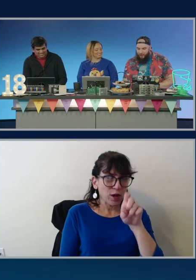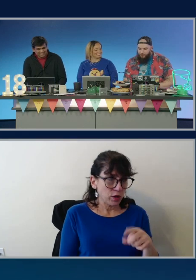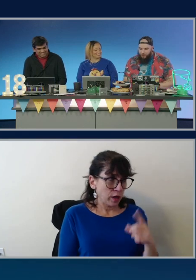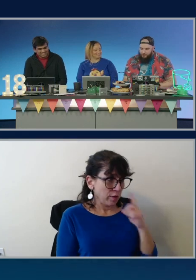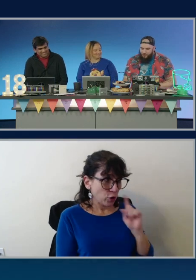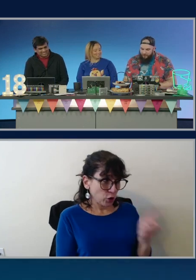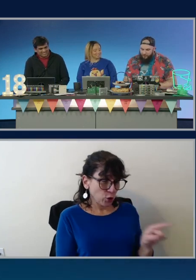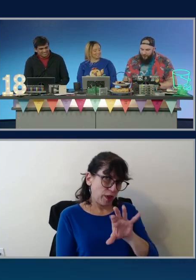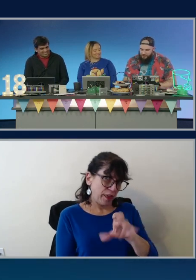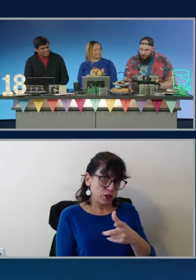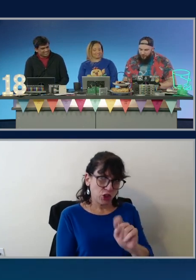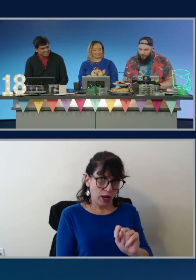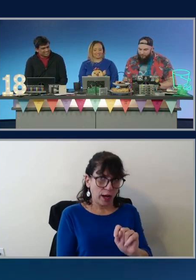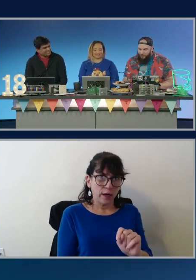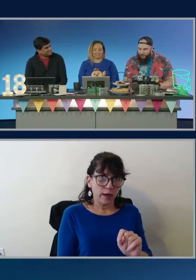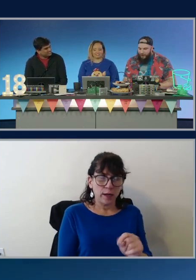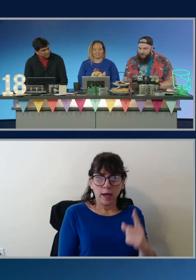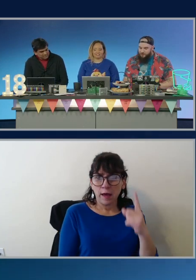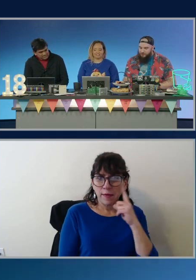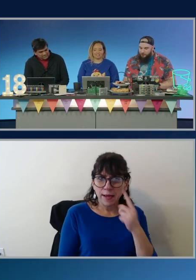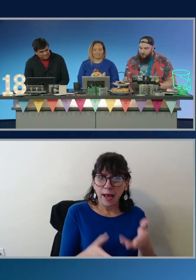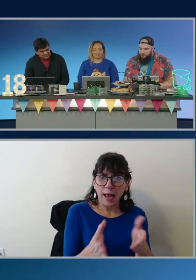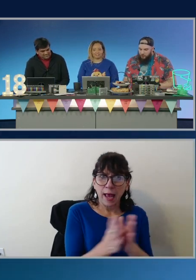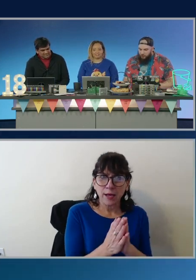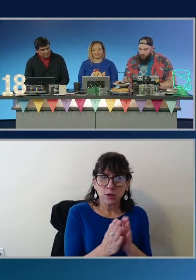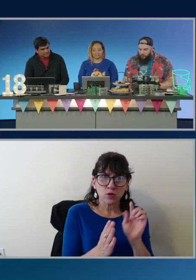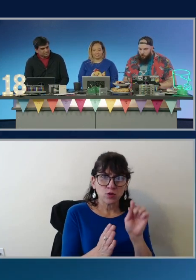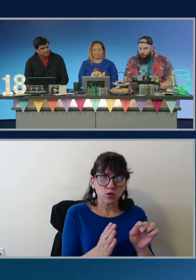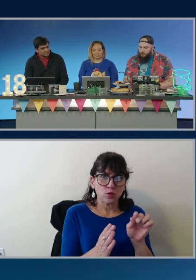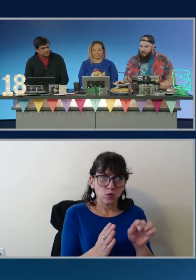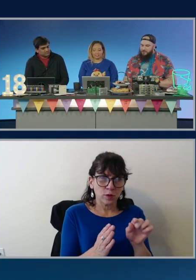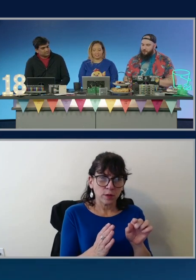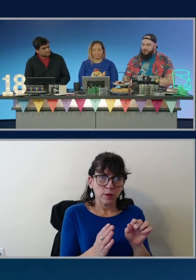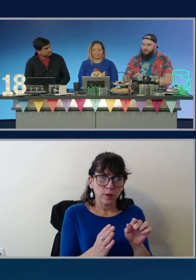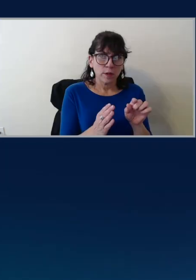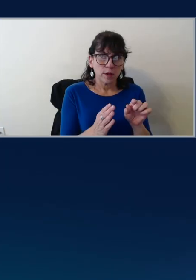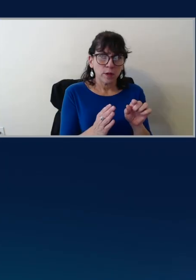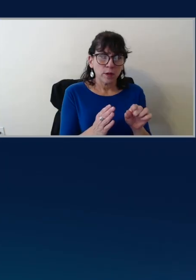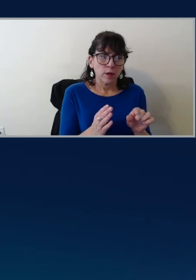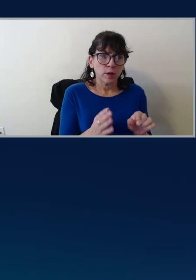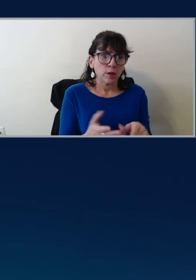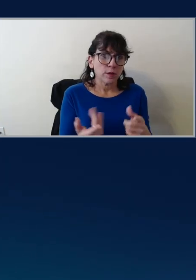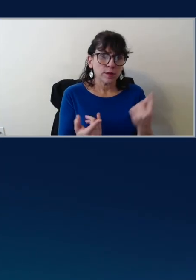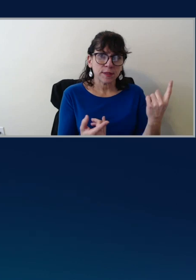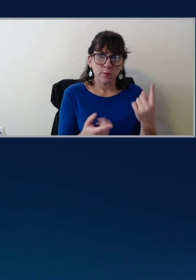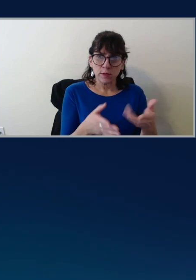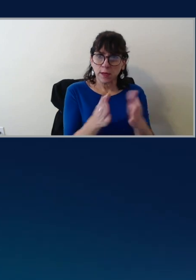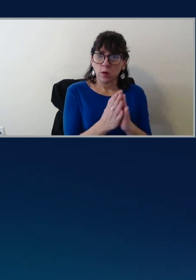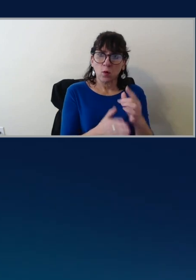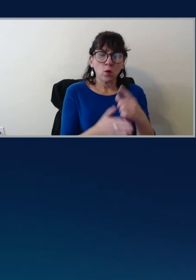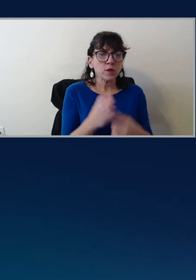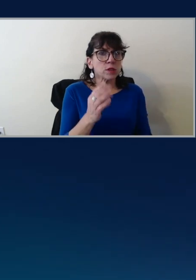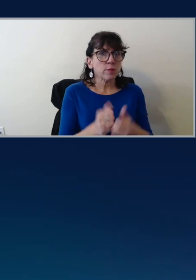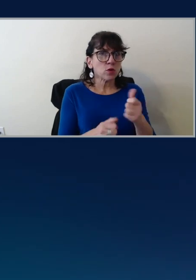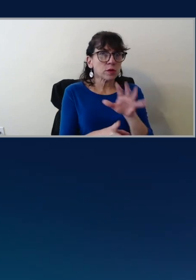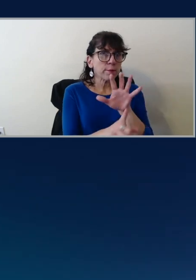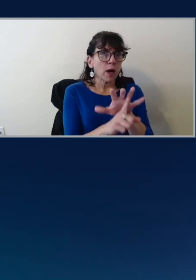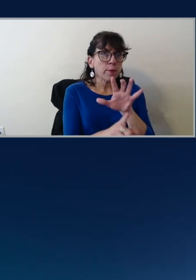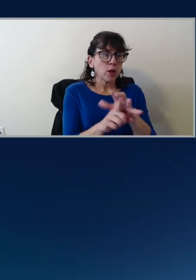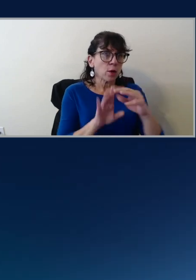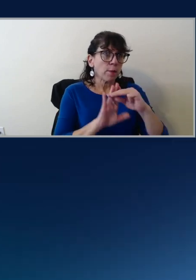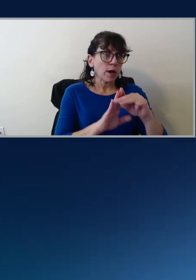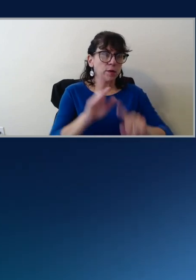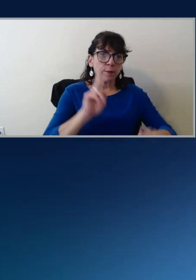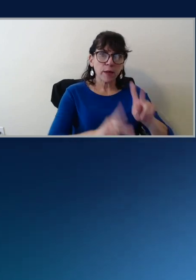chat. And I think I asked you similar to this. Lobor Nasio is asking, what's the most popular model people use today? Yeah,